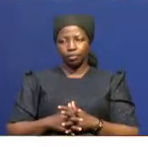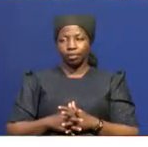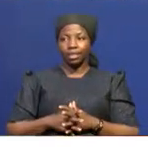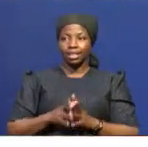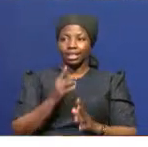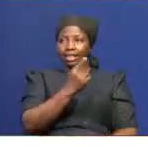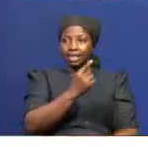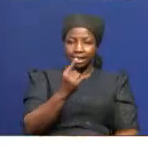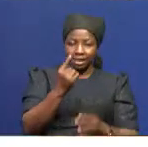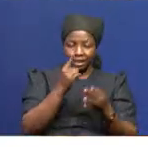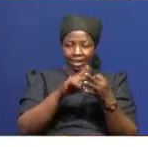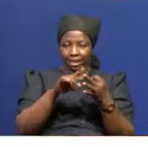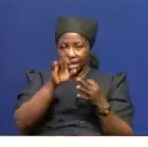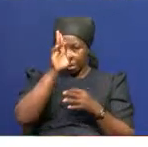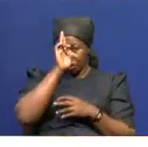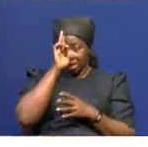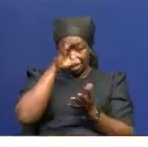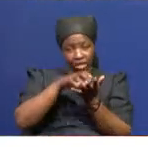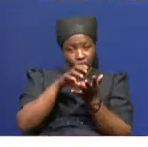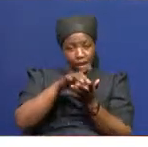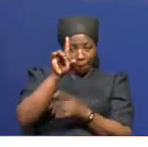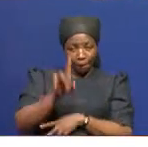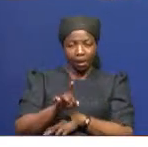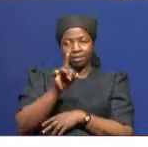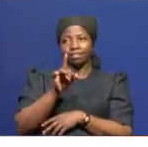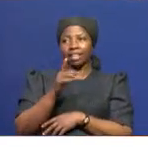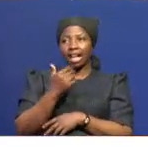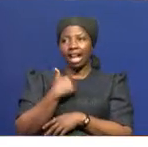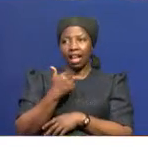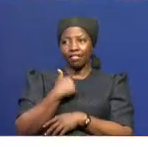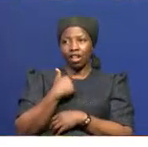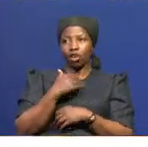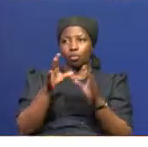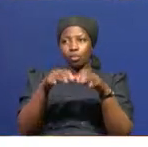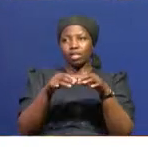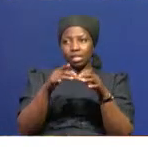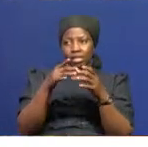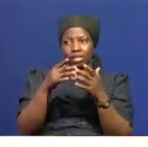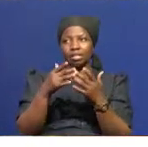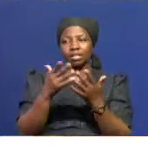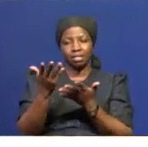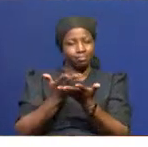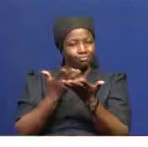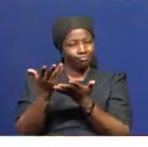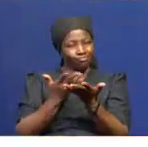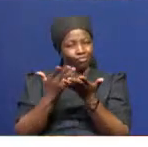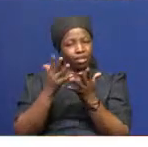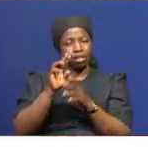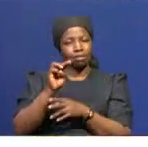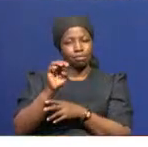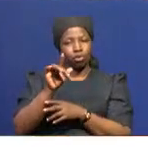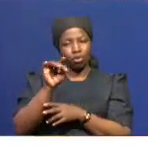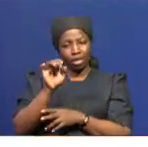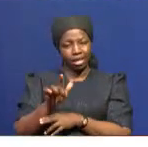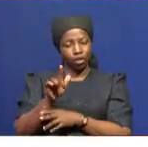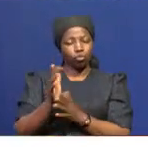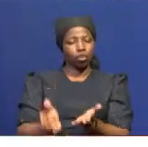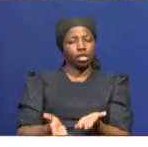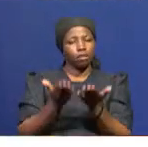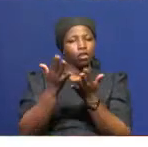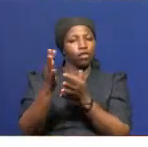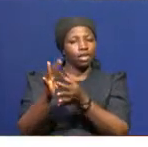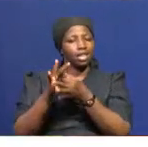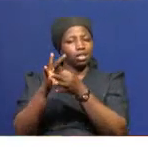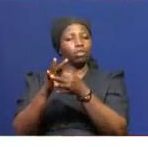station shall be mandated to adopt and steer community policing models to improve relations with citizens. This